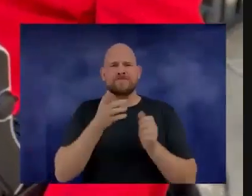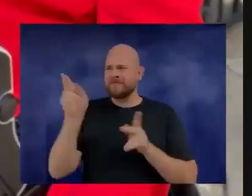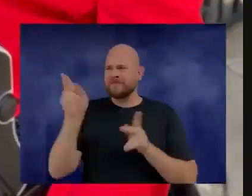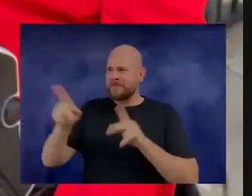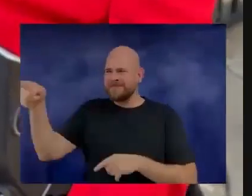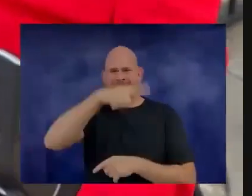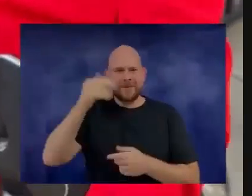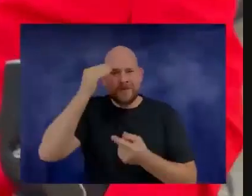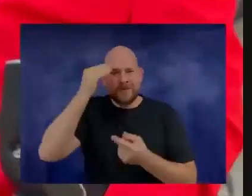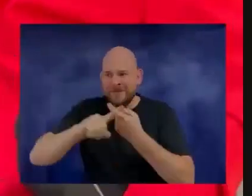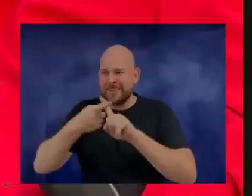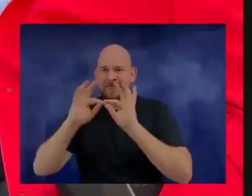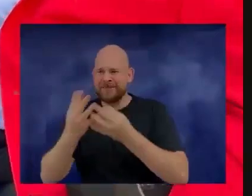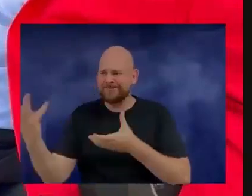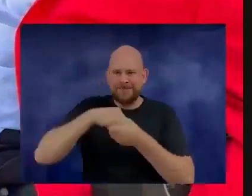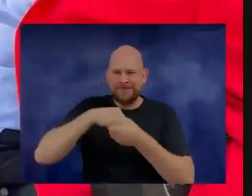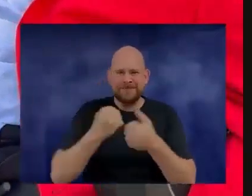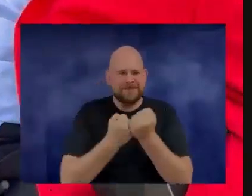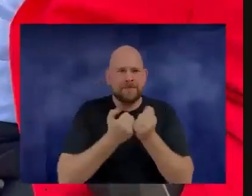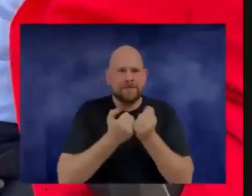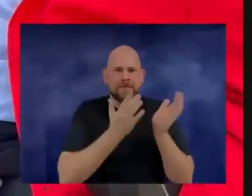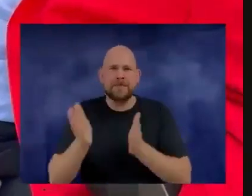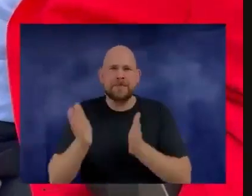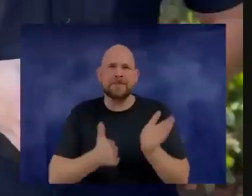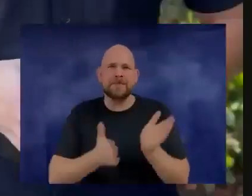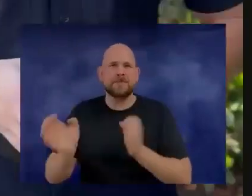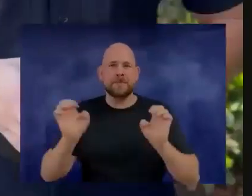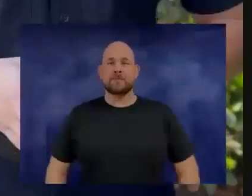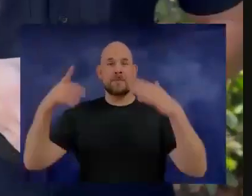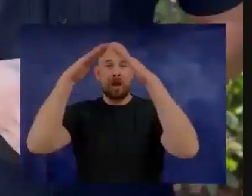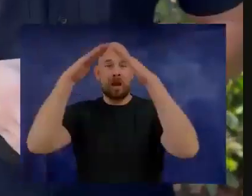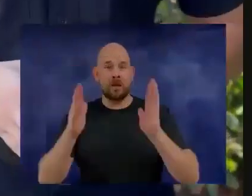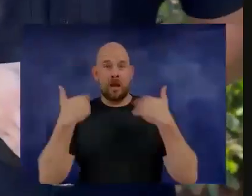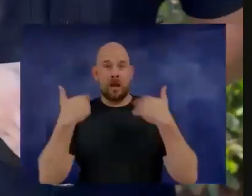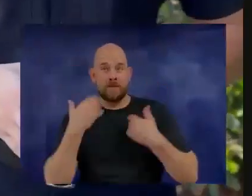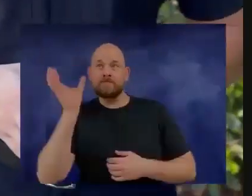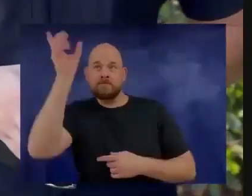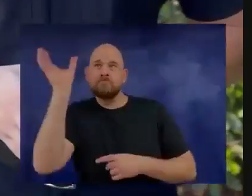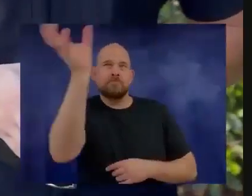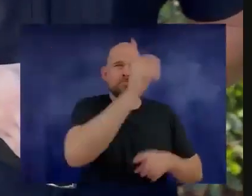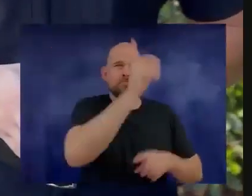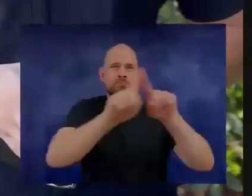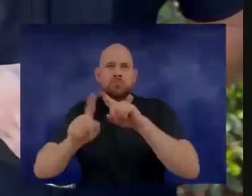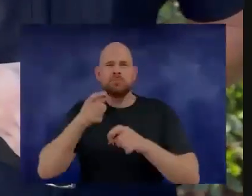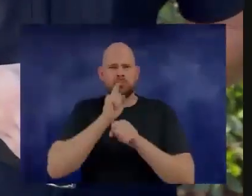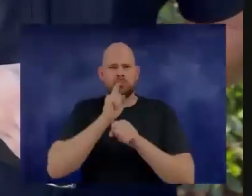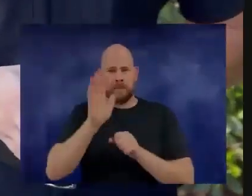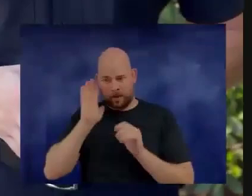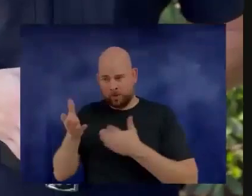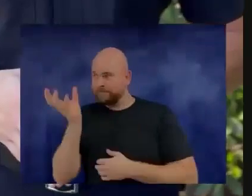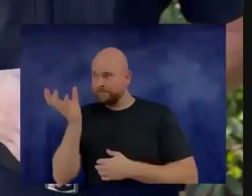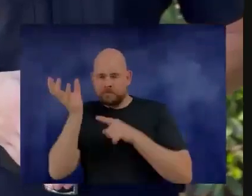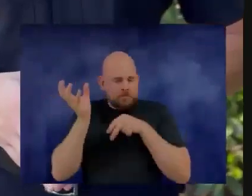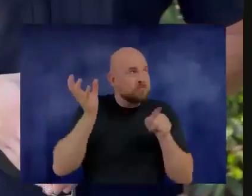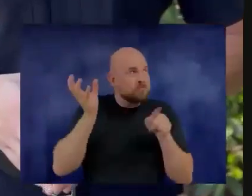plan with the people in your life who could assist you in an emergency. Have smoke alarms on every level of your house, inside bedrooms and